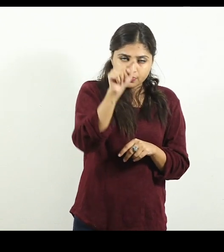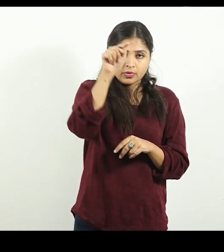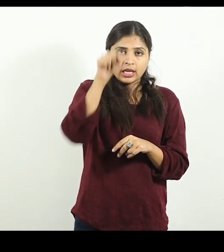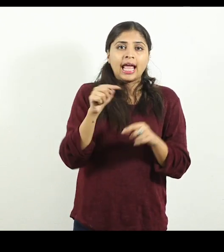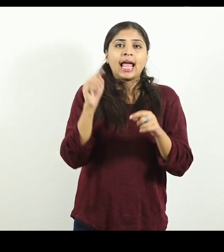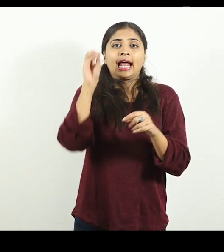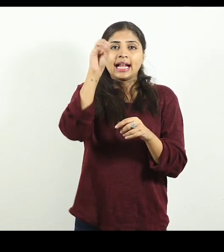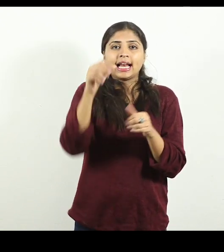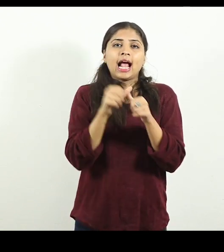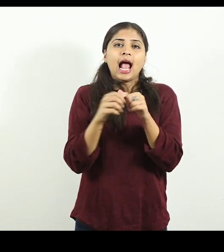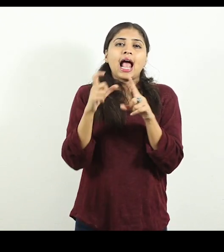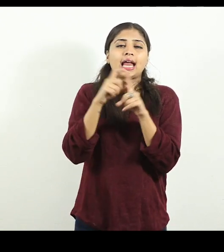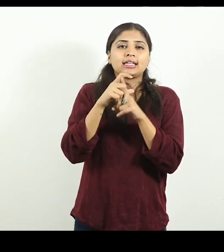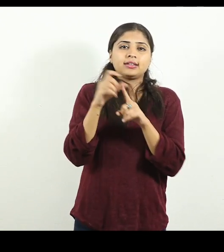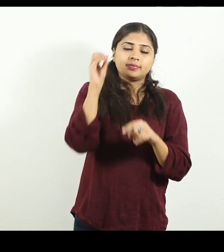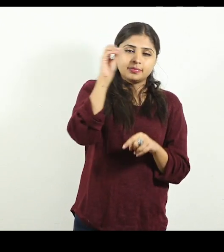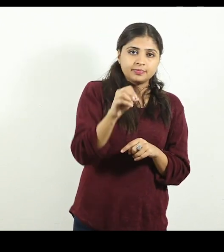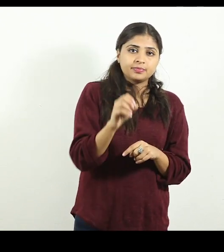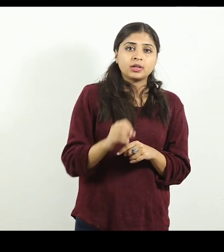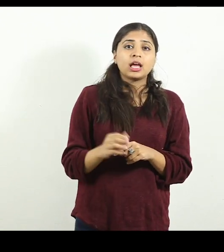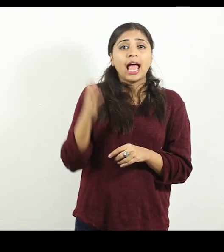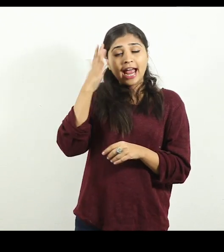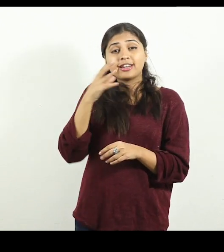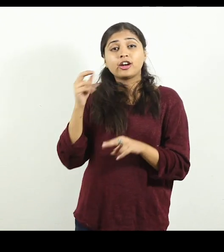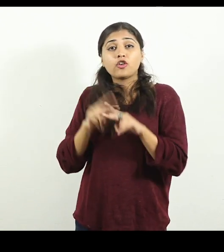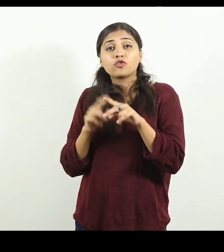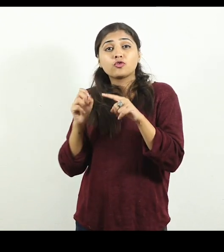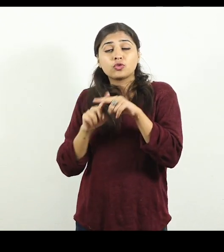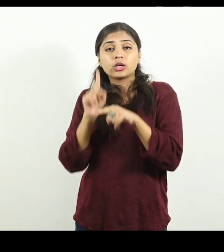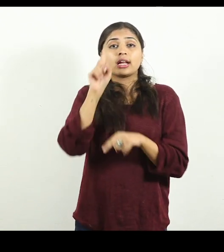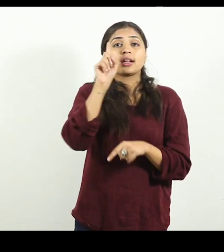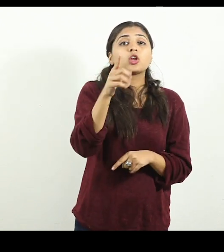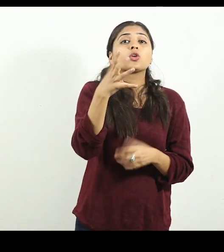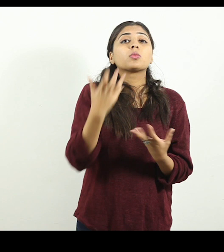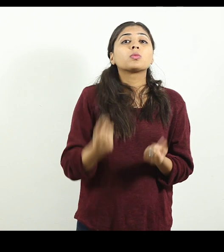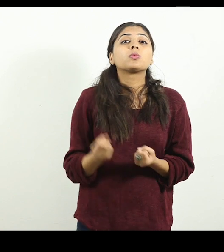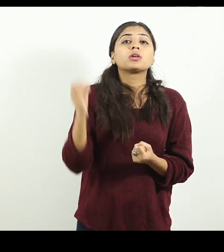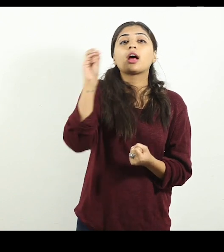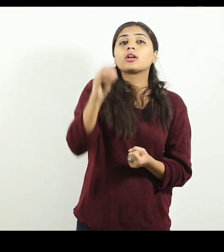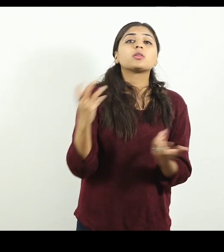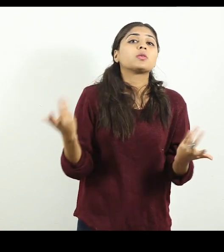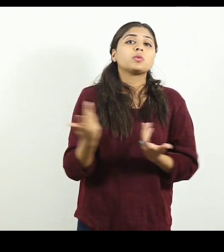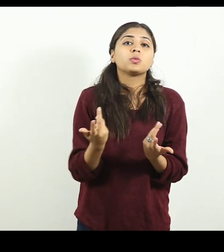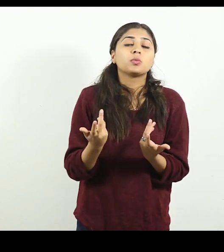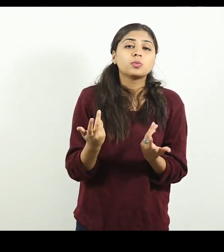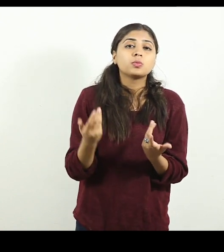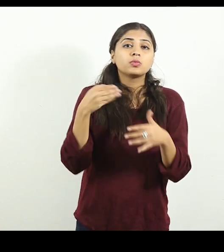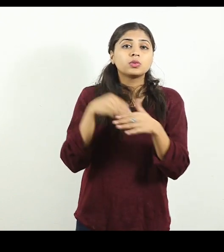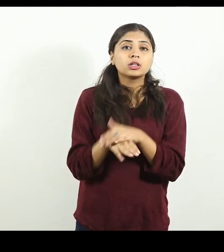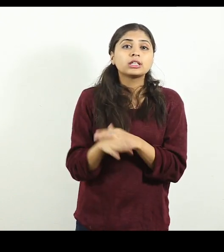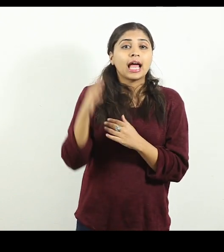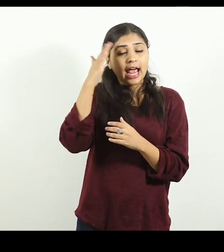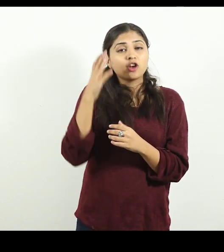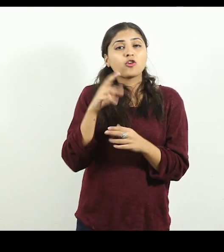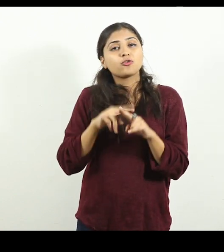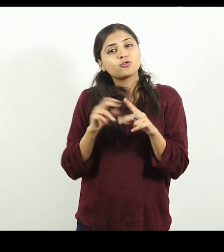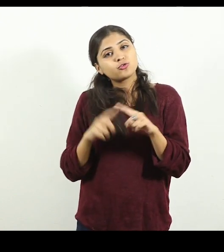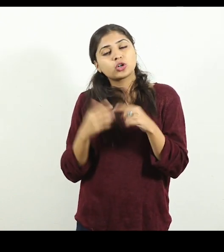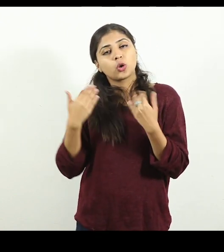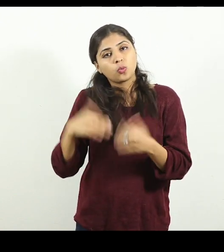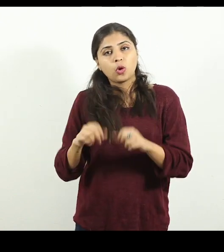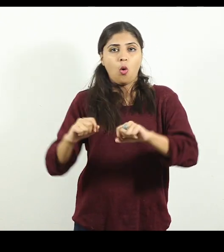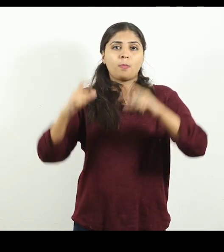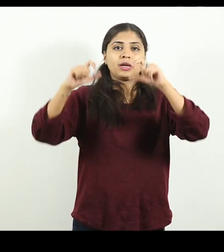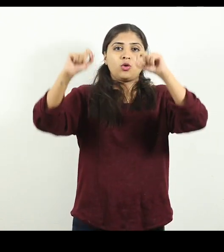that you want to add in your document and your header or footer area will open. Type text in the header or